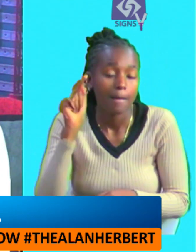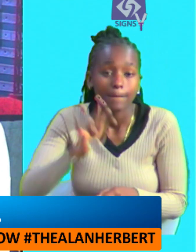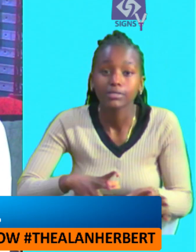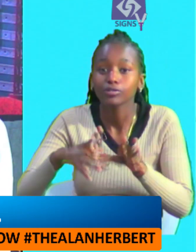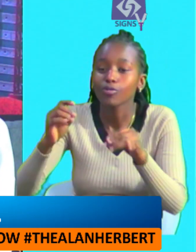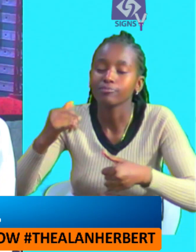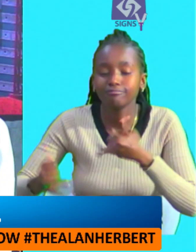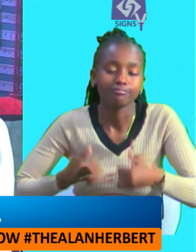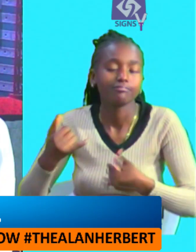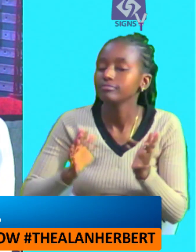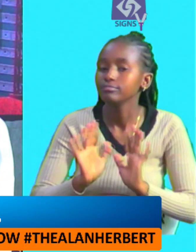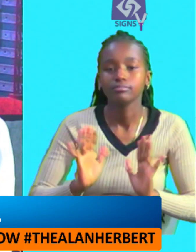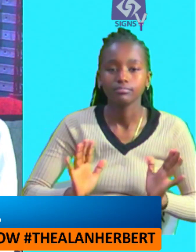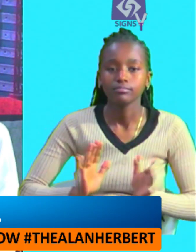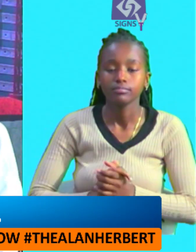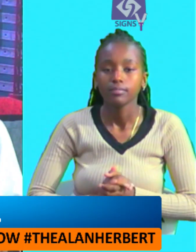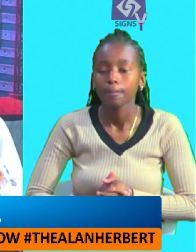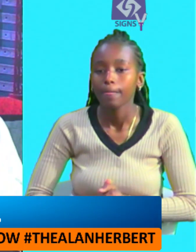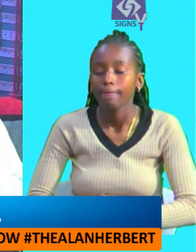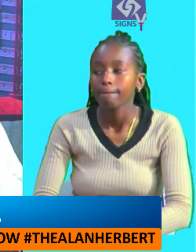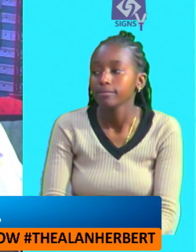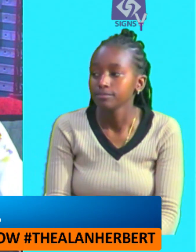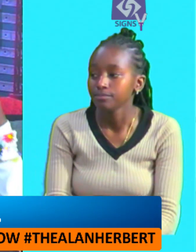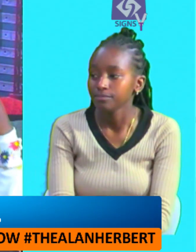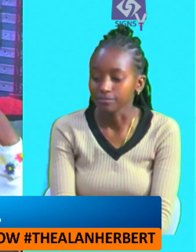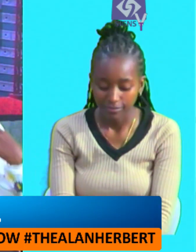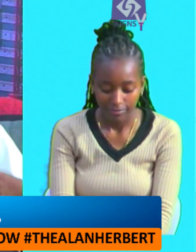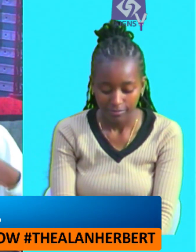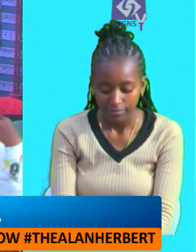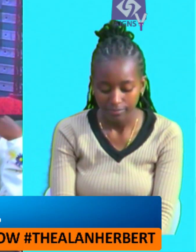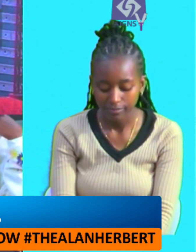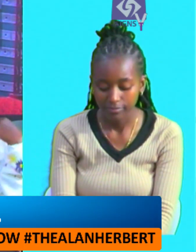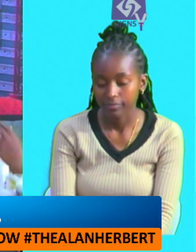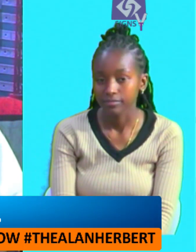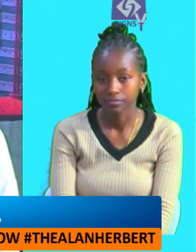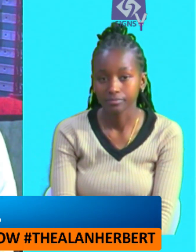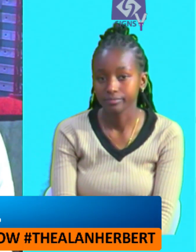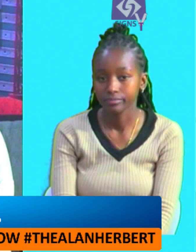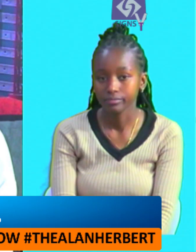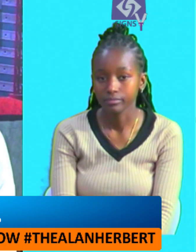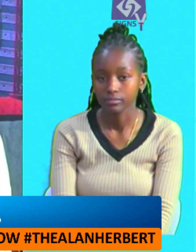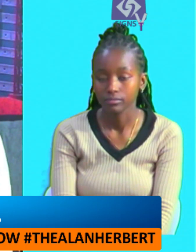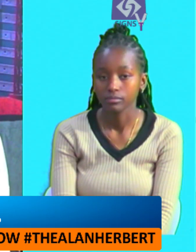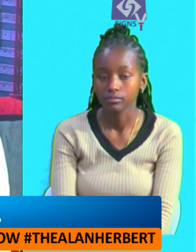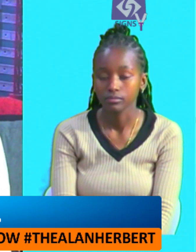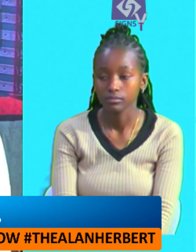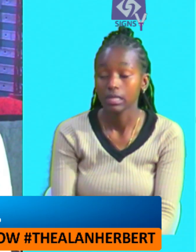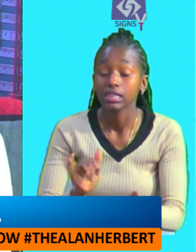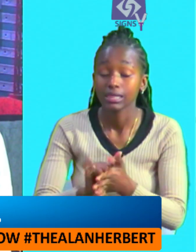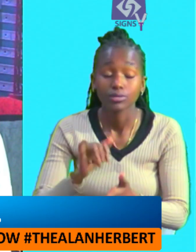I know there is a time that will come and I will go to clubs, and I have said yes, I will go, but right now I don't want